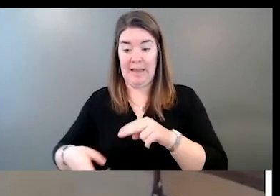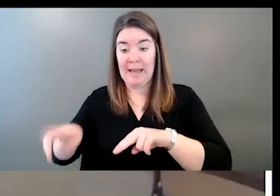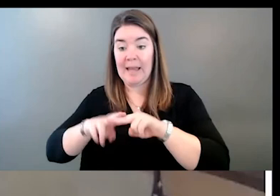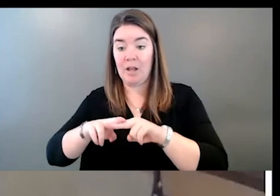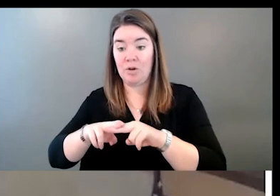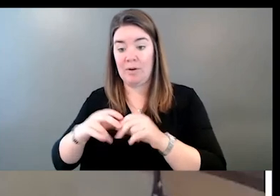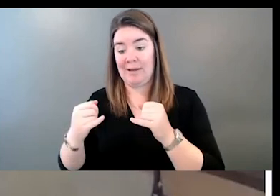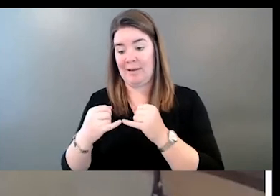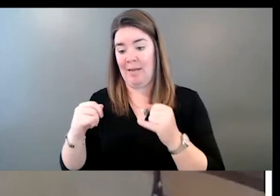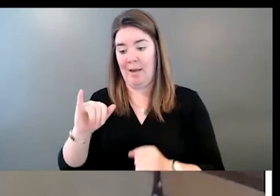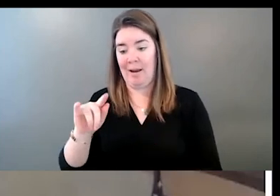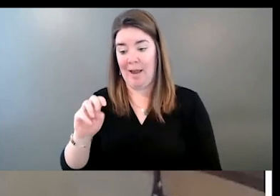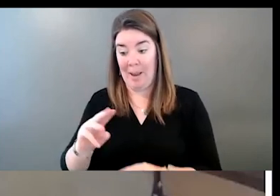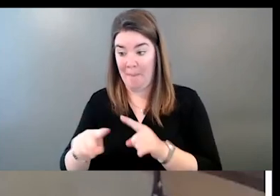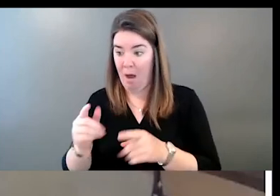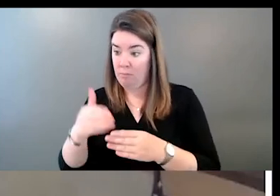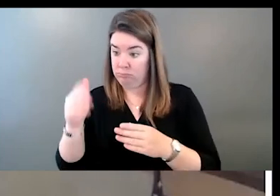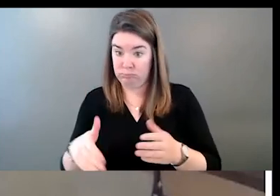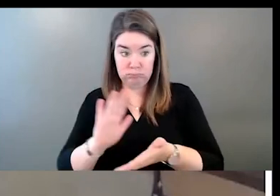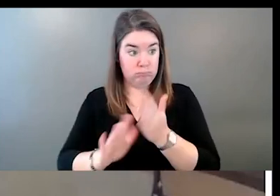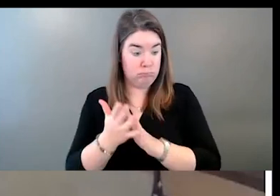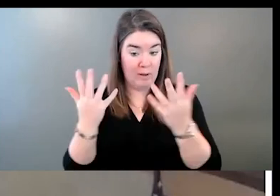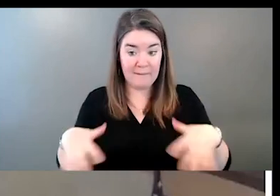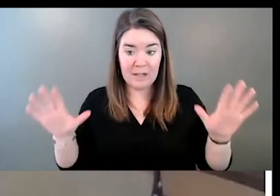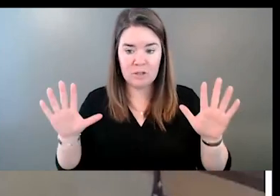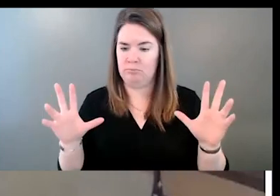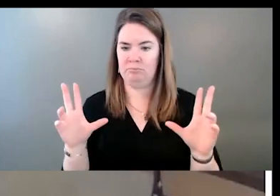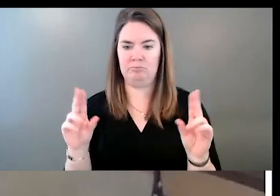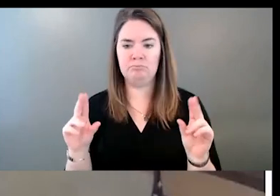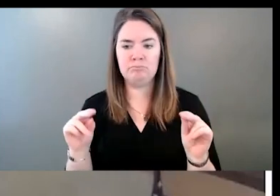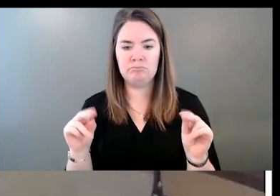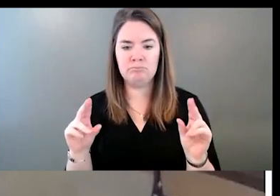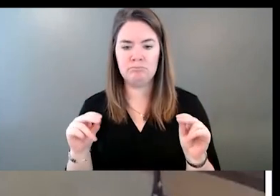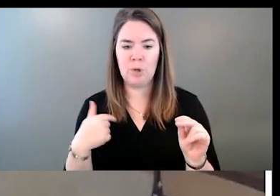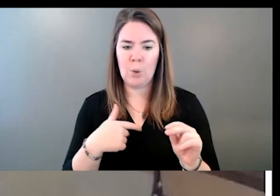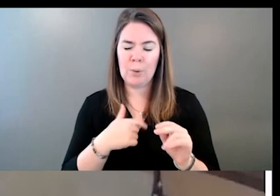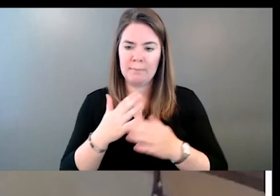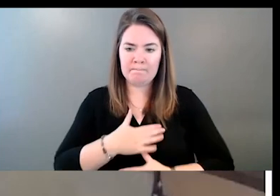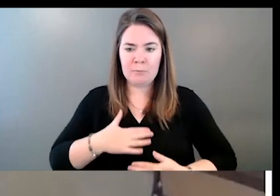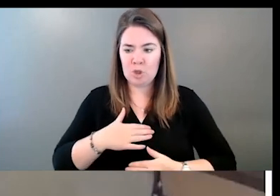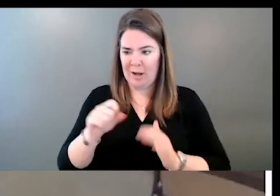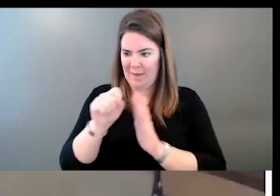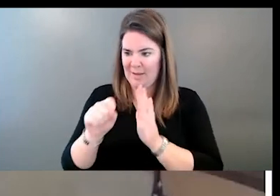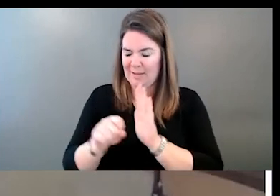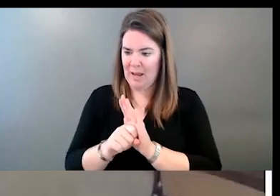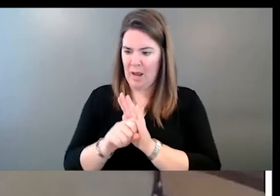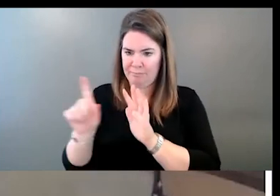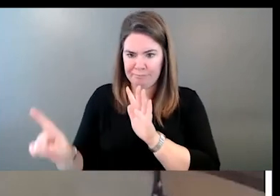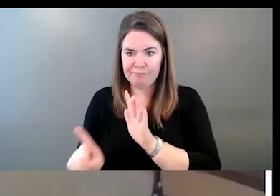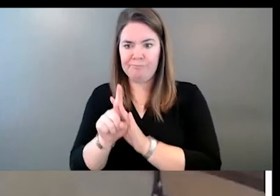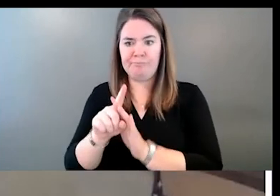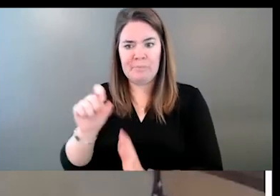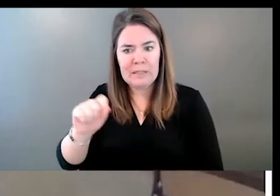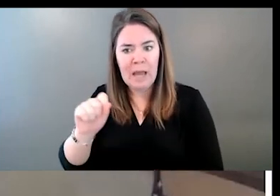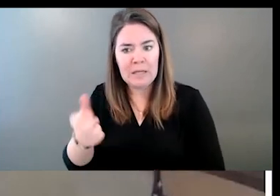from over. We appreciate the state stepping up with the line item increase, but in reality, it is a